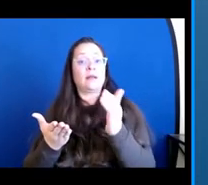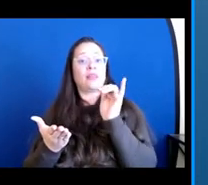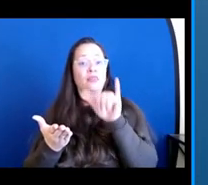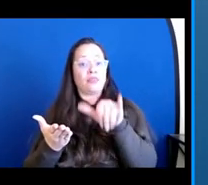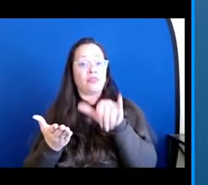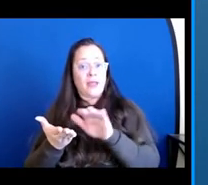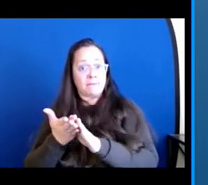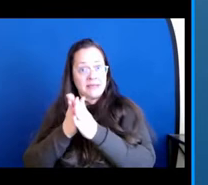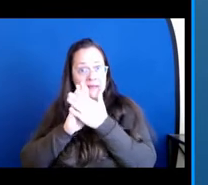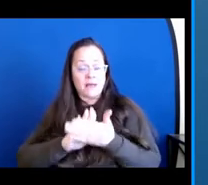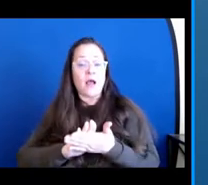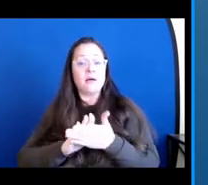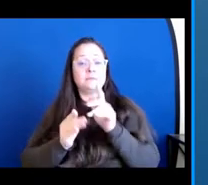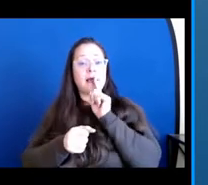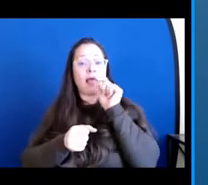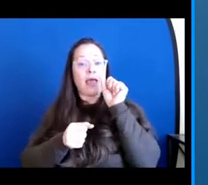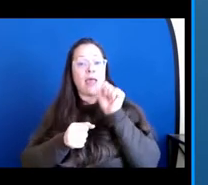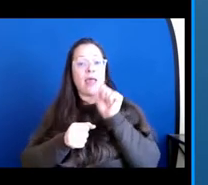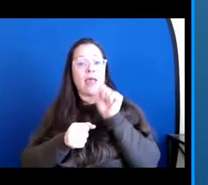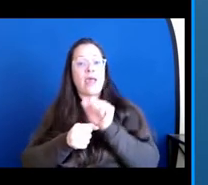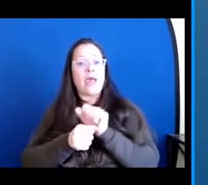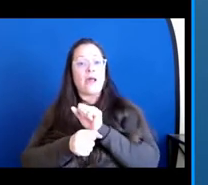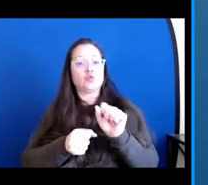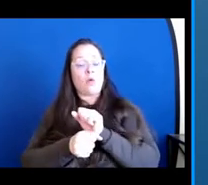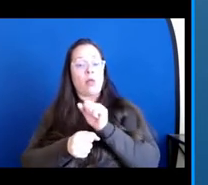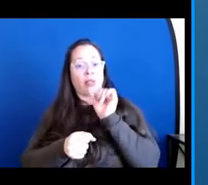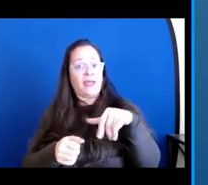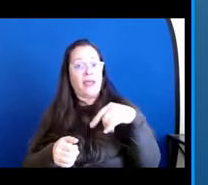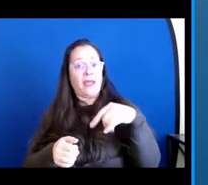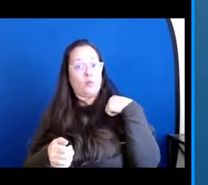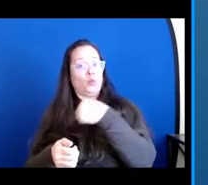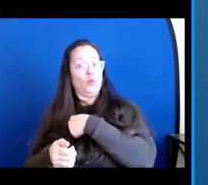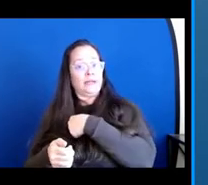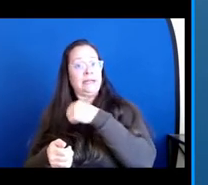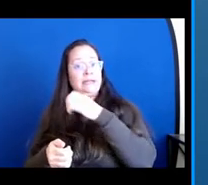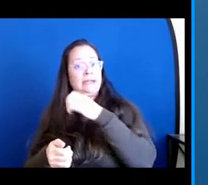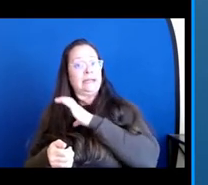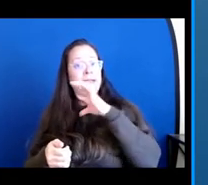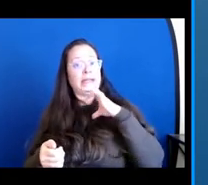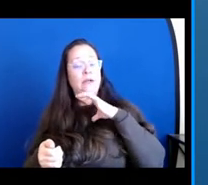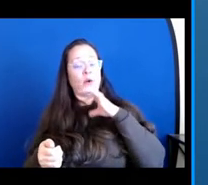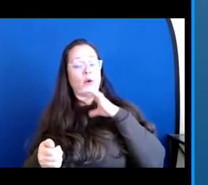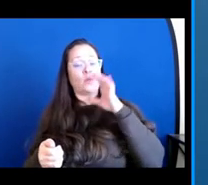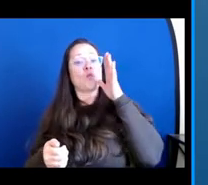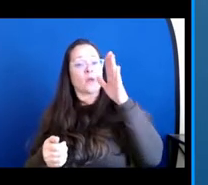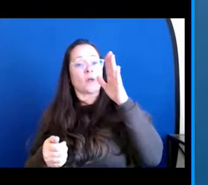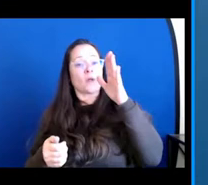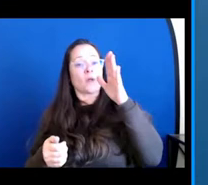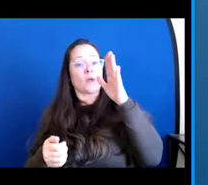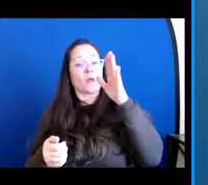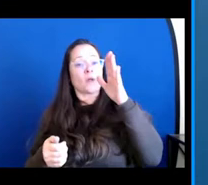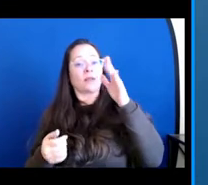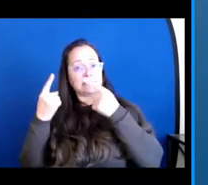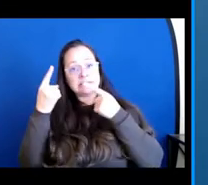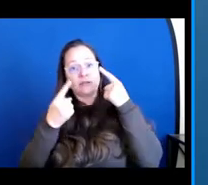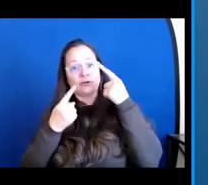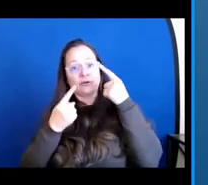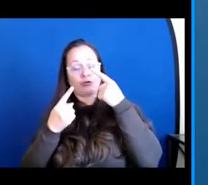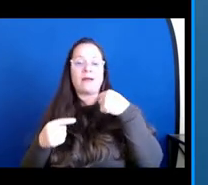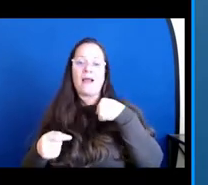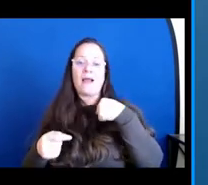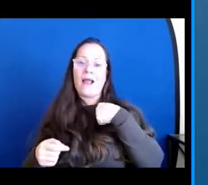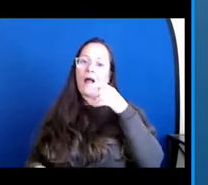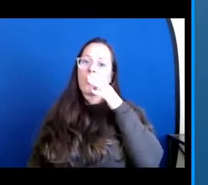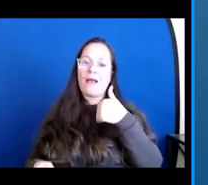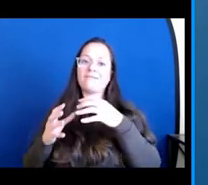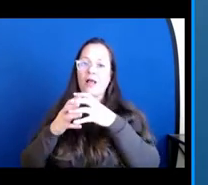an actual or something that this committee is considering I will have a lot more to say about it and I want to say South